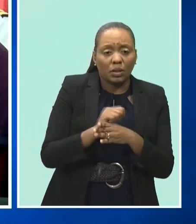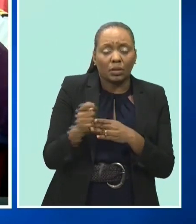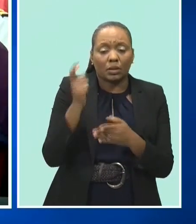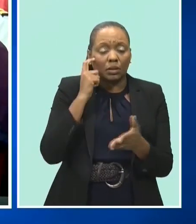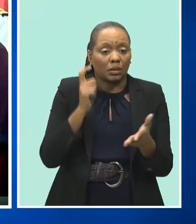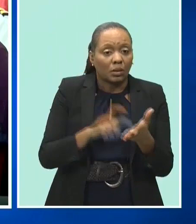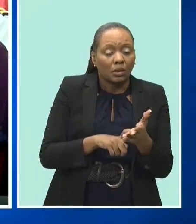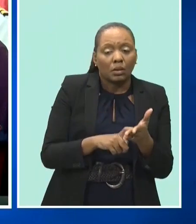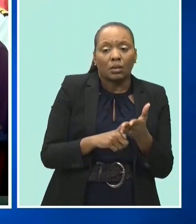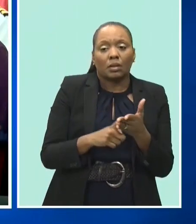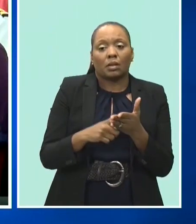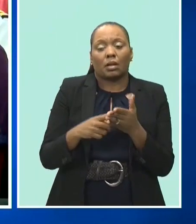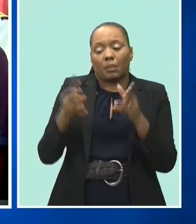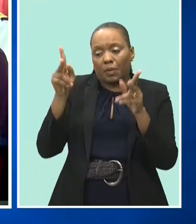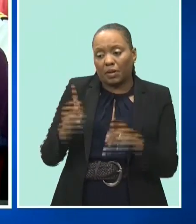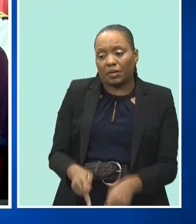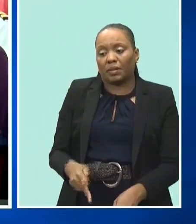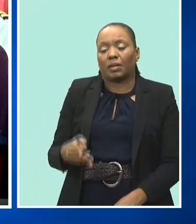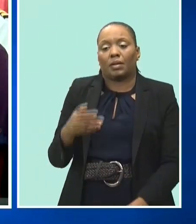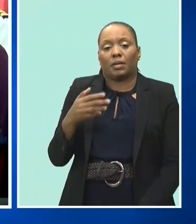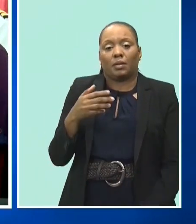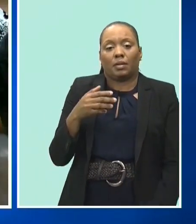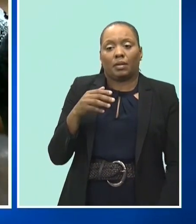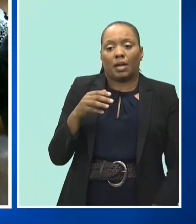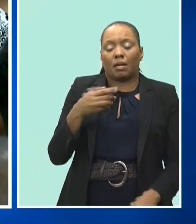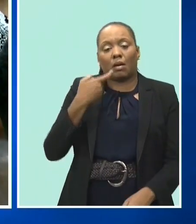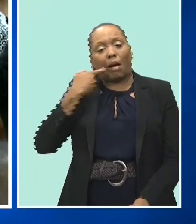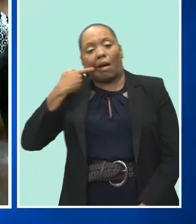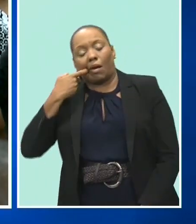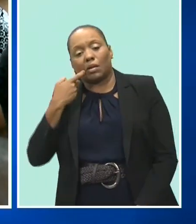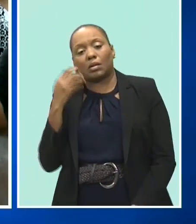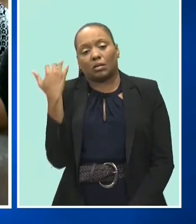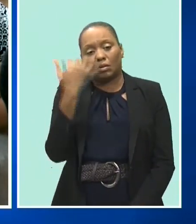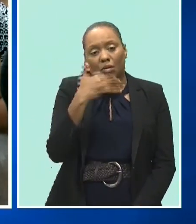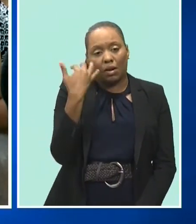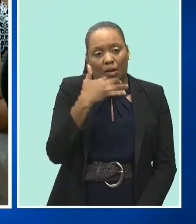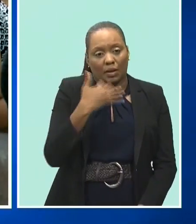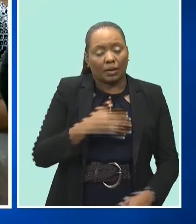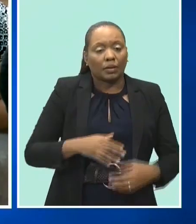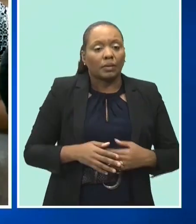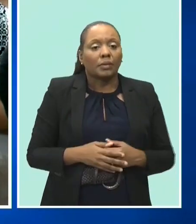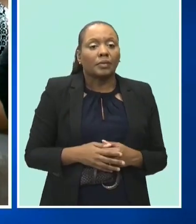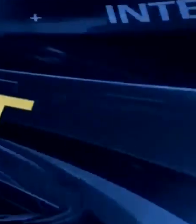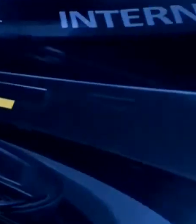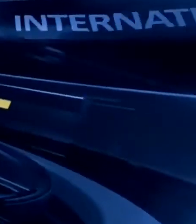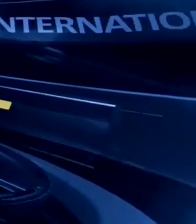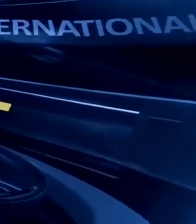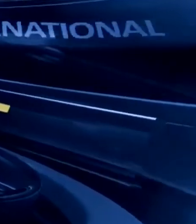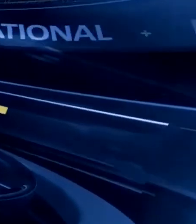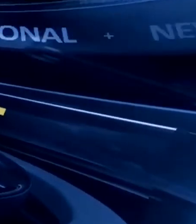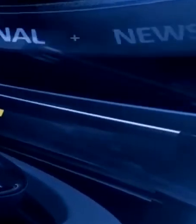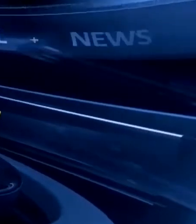and manage the effects of new psychoactive drugs. Aaliyah Briggs, CBC News.